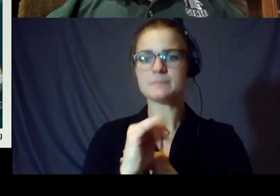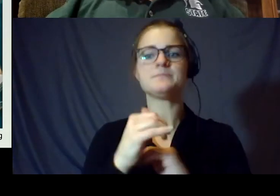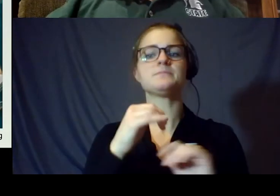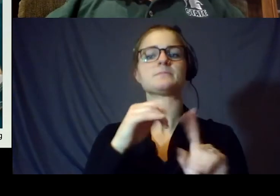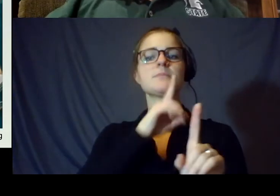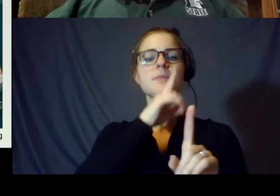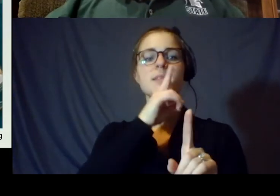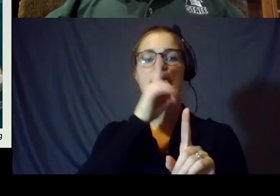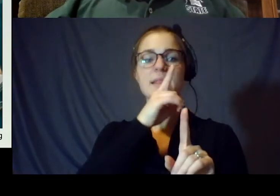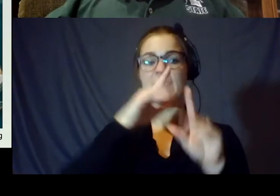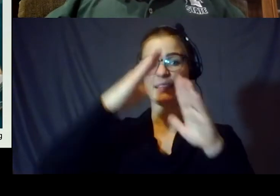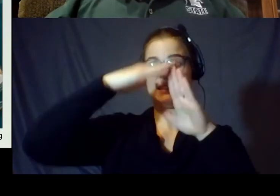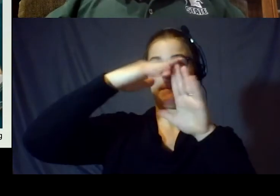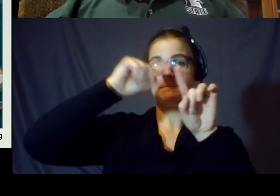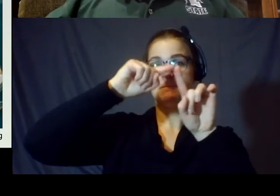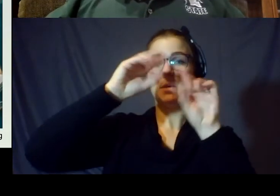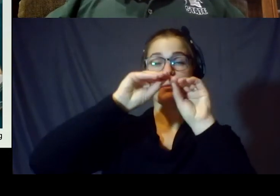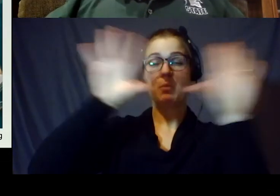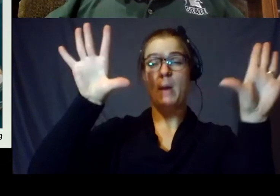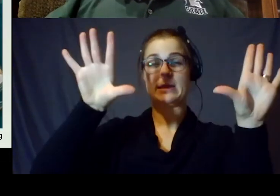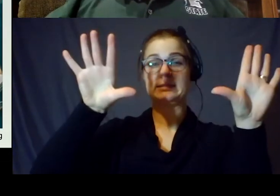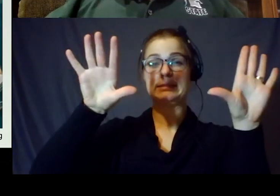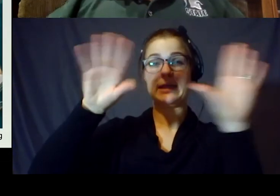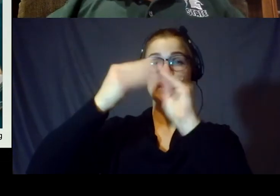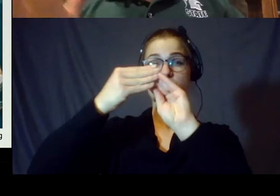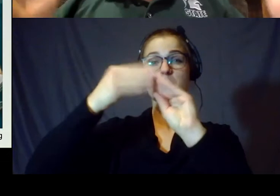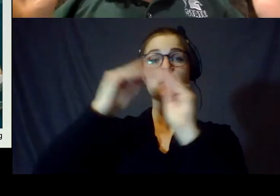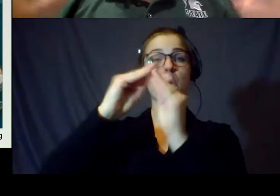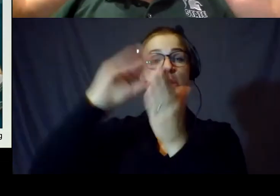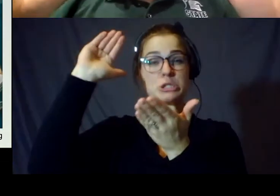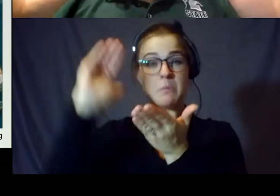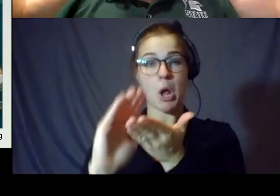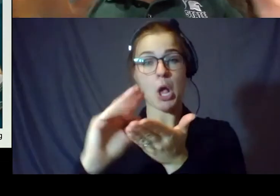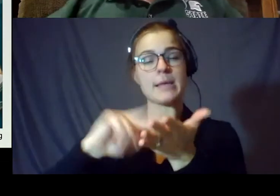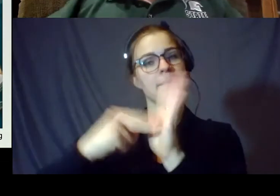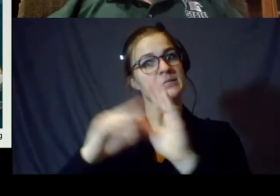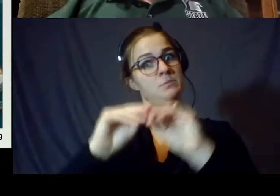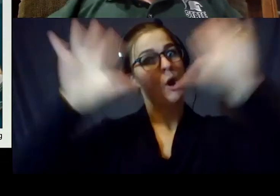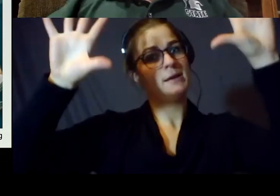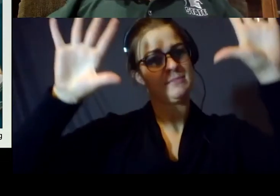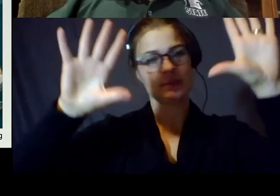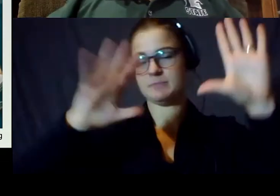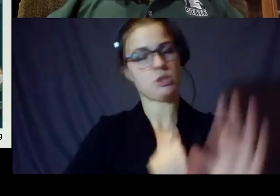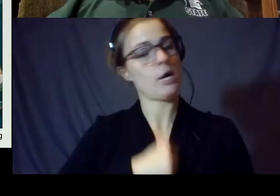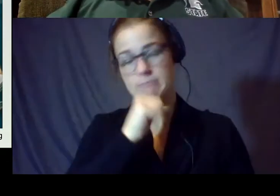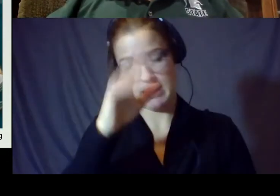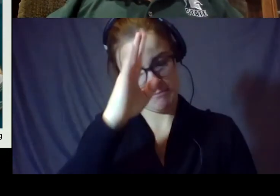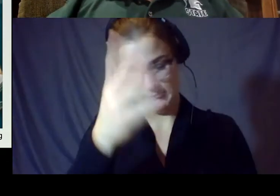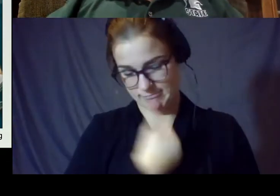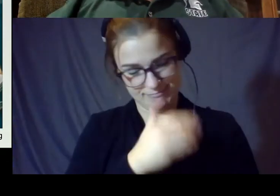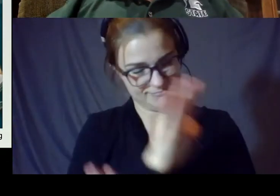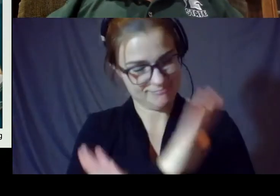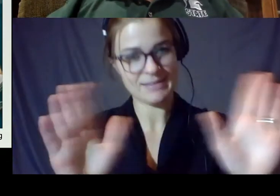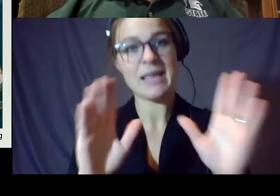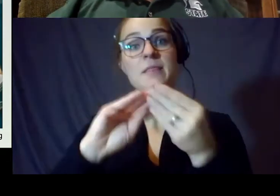the brightness. The smaller the number, the brighter the star. I apologize, I didn't make this up. That's how it goes. So as the numbers get bigger,